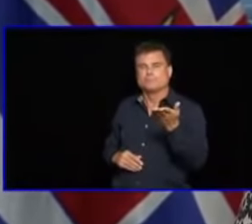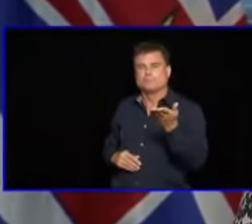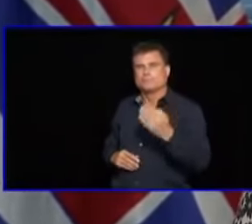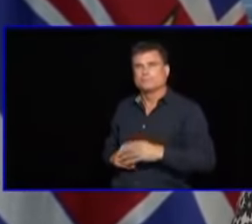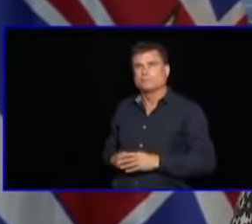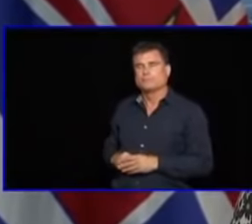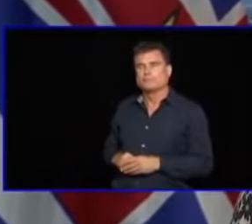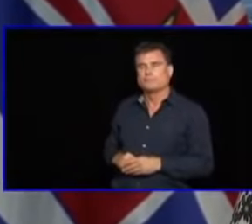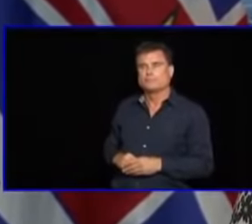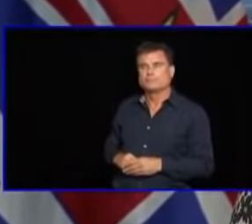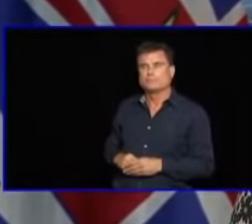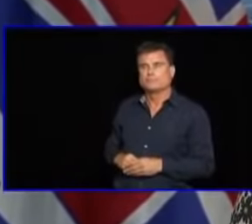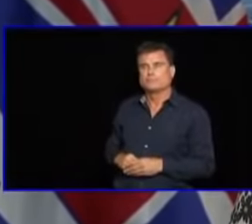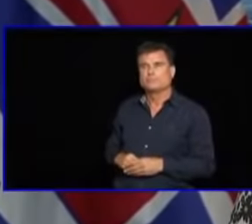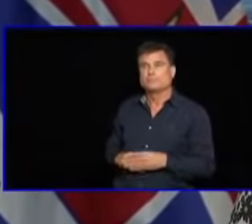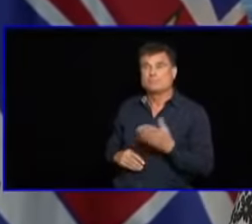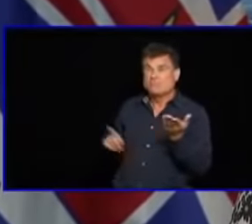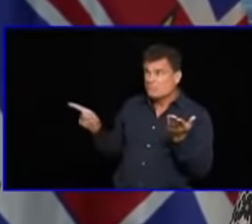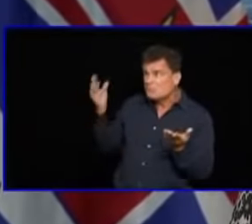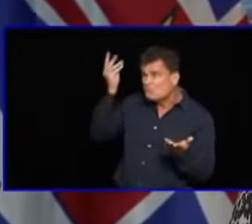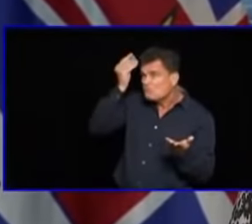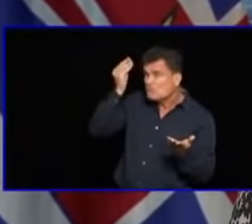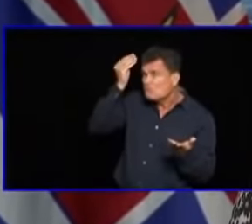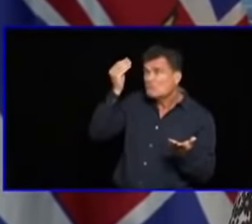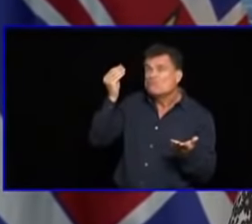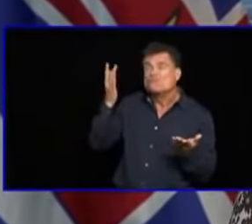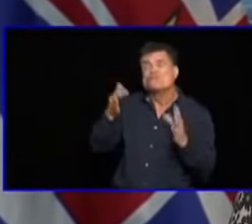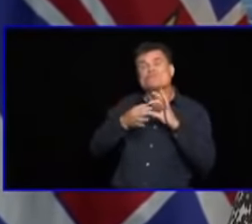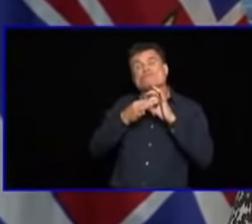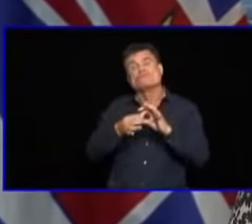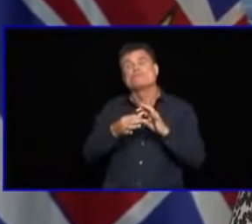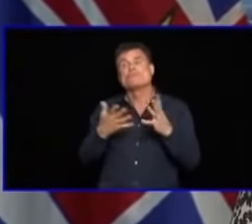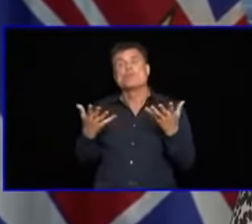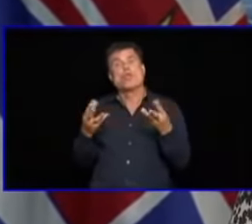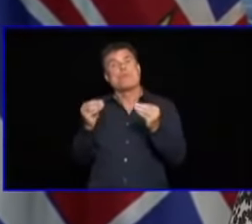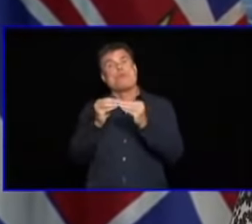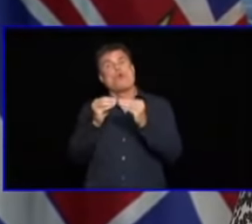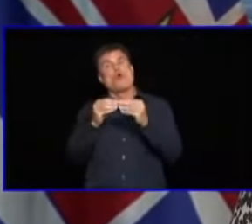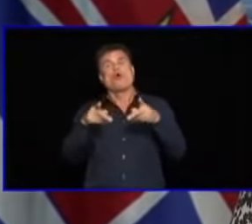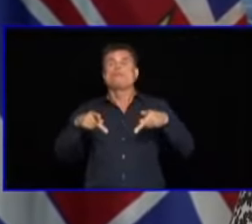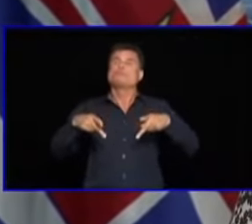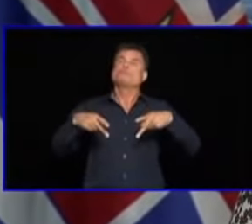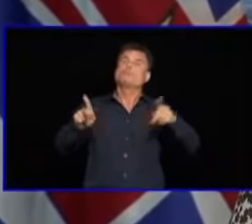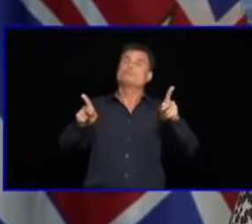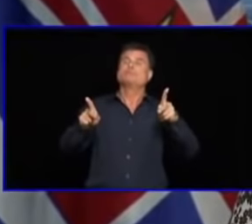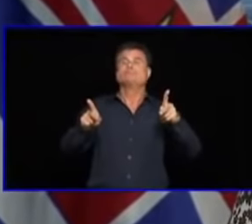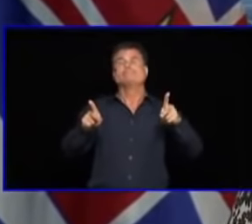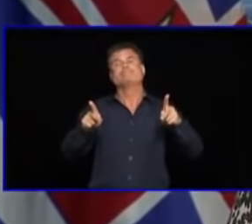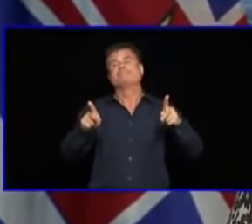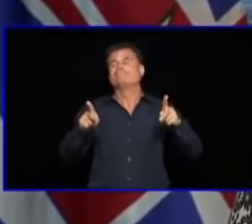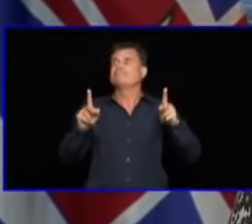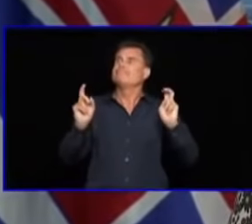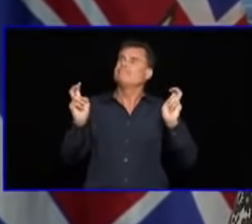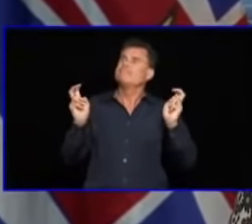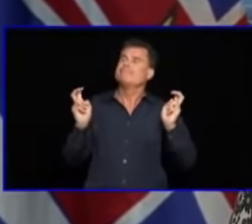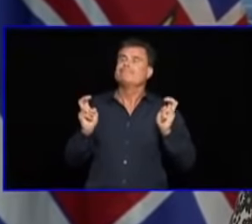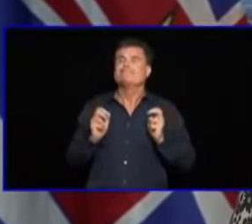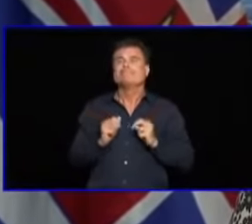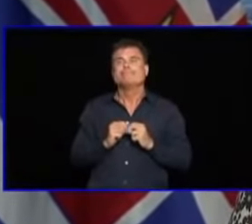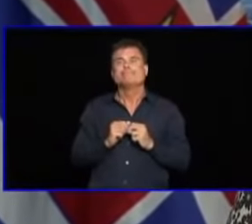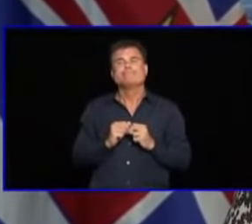any thought to reconsidering the ability of having more drive-in concerts or drive-in theaters, expanding